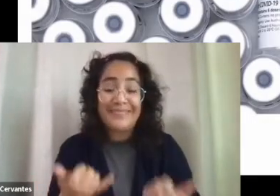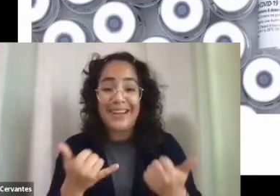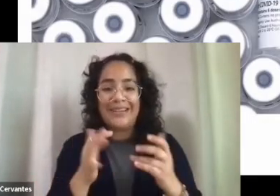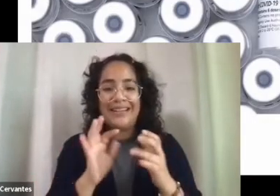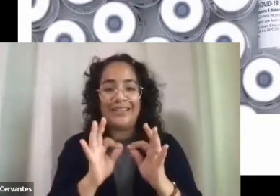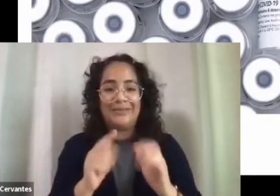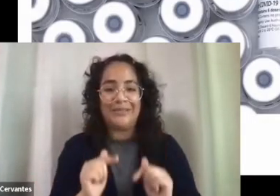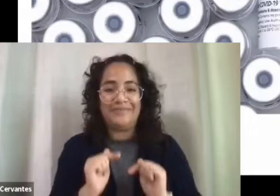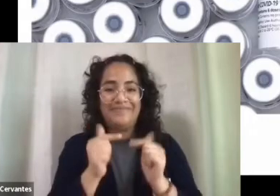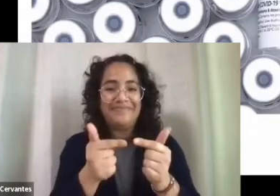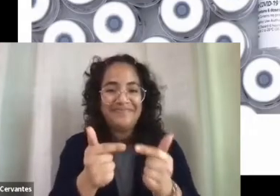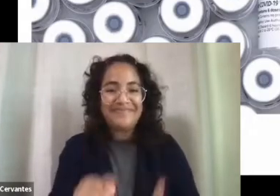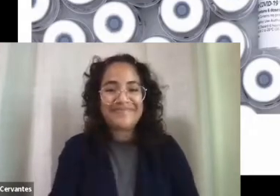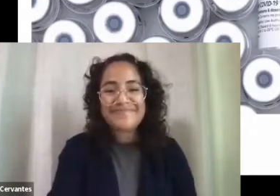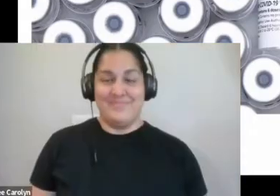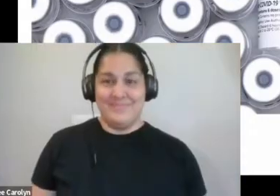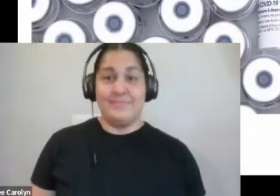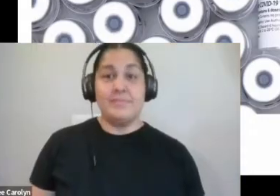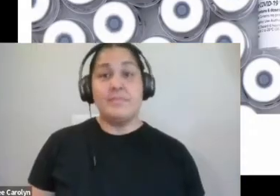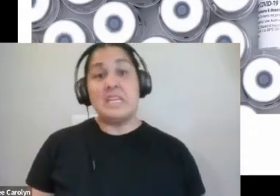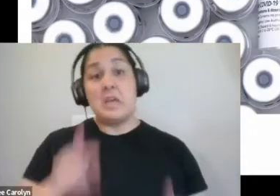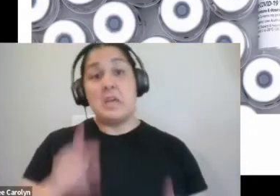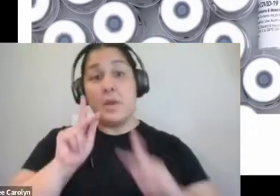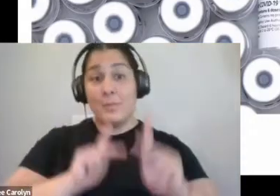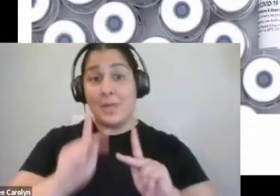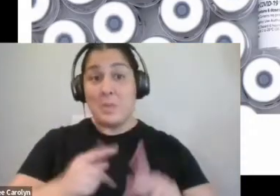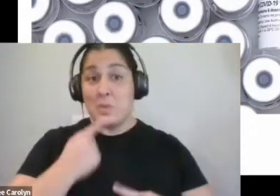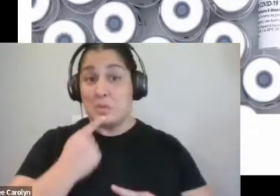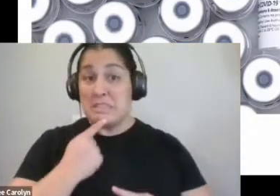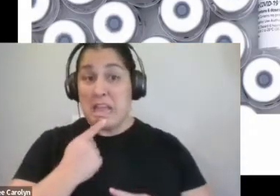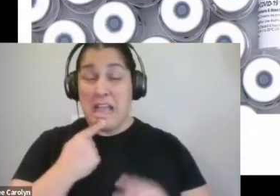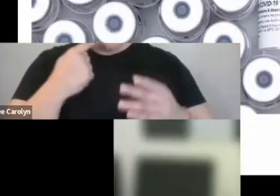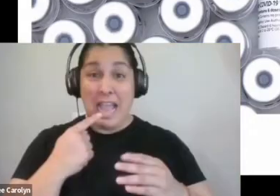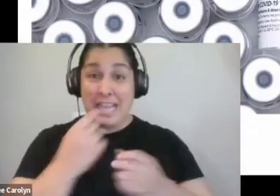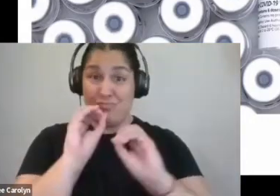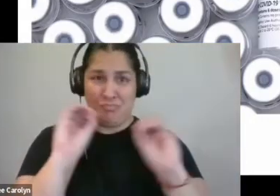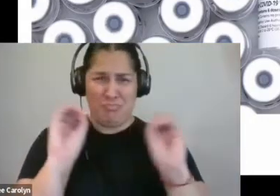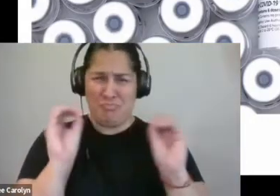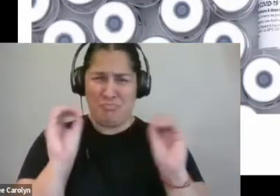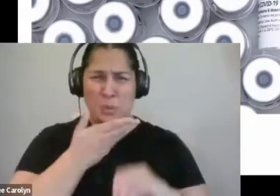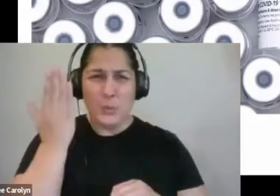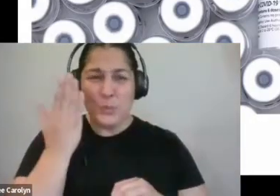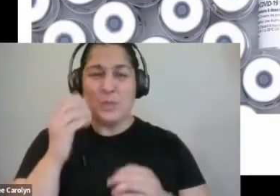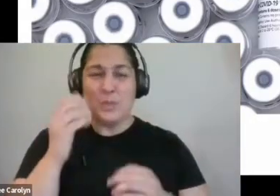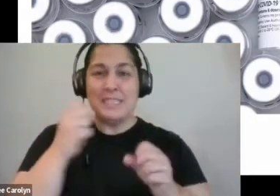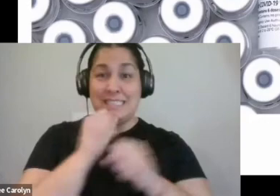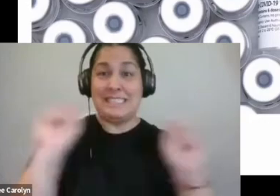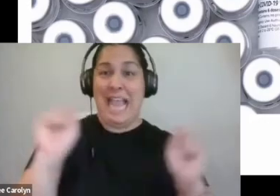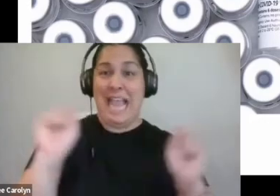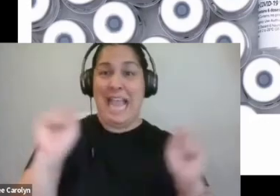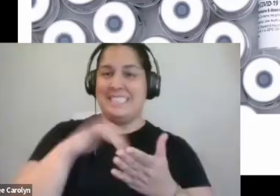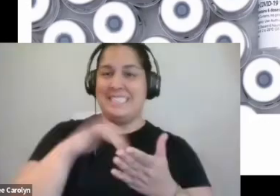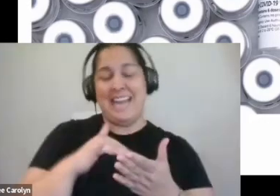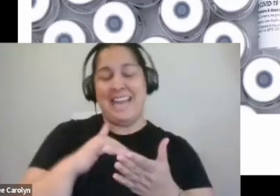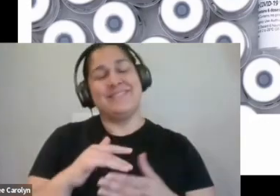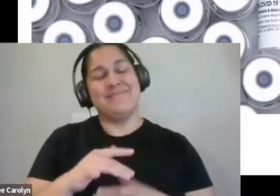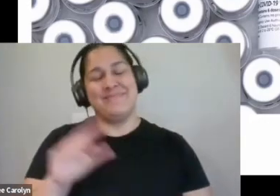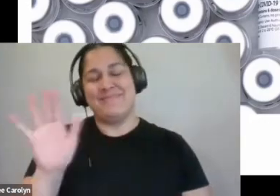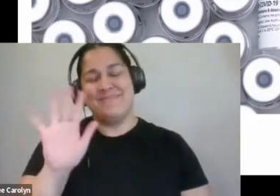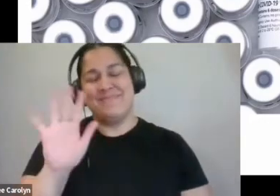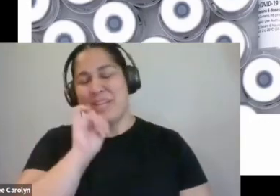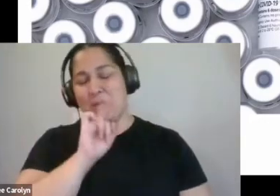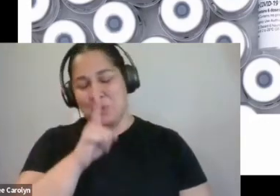And yeah, some people say there's no safety studies. There are definitely safety studies because I was in one. What there is not is a lot of efficacy